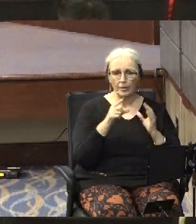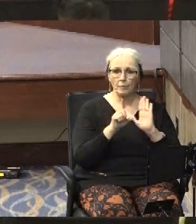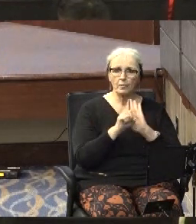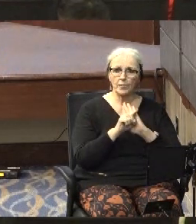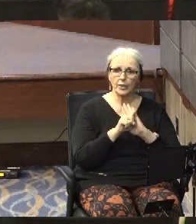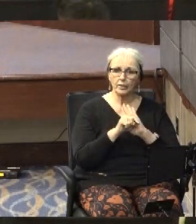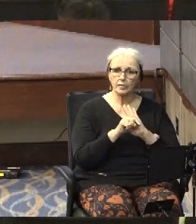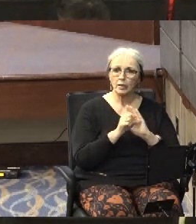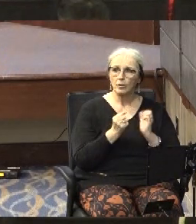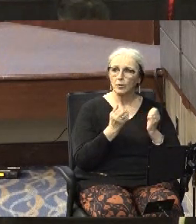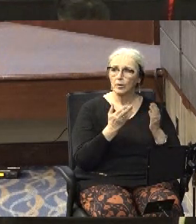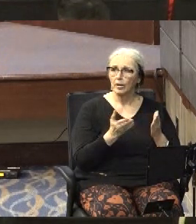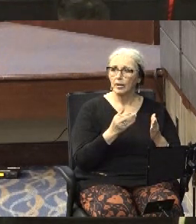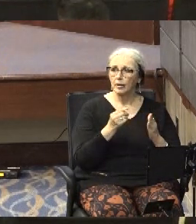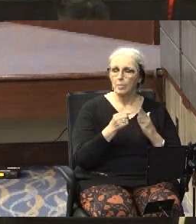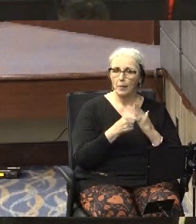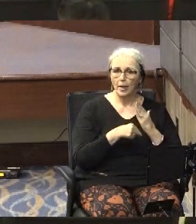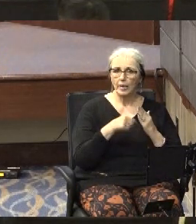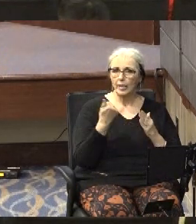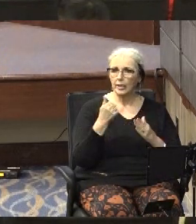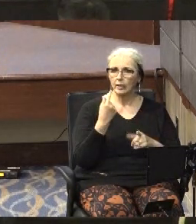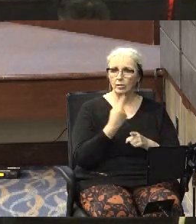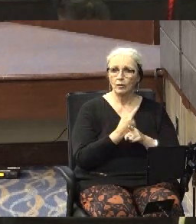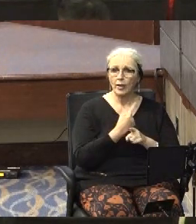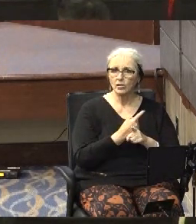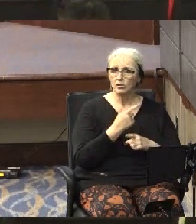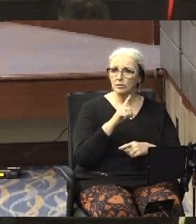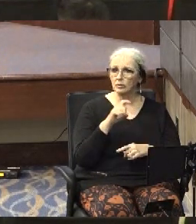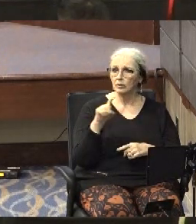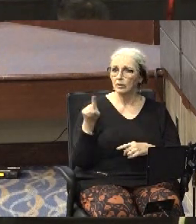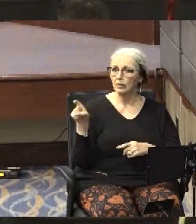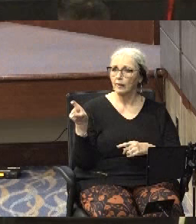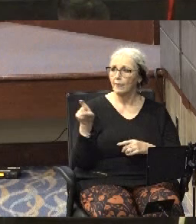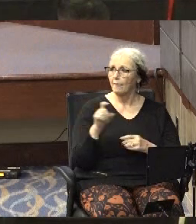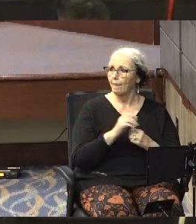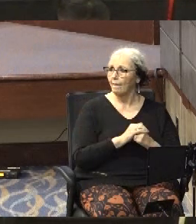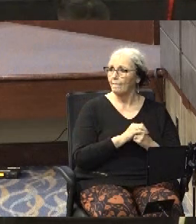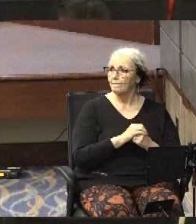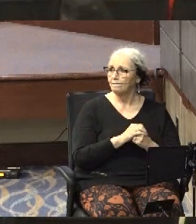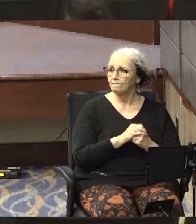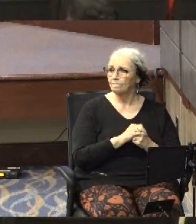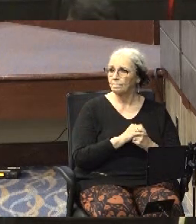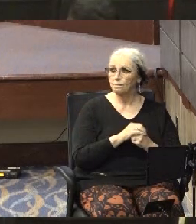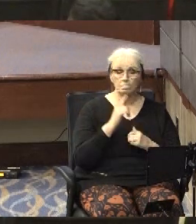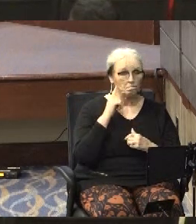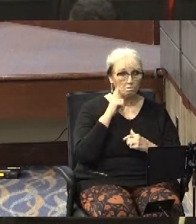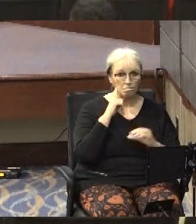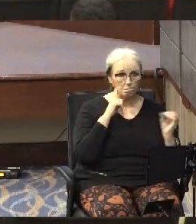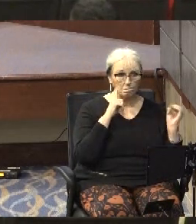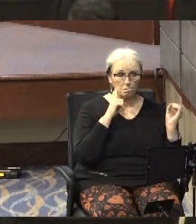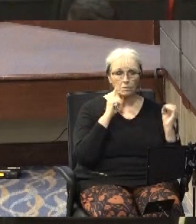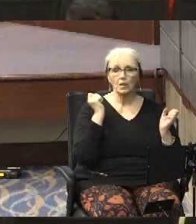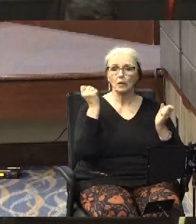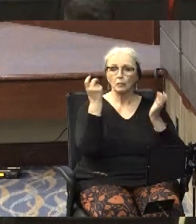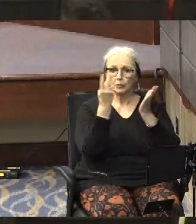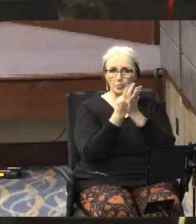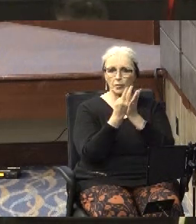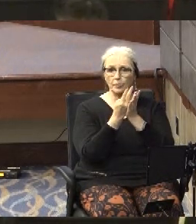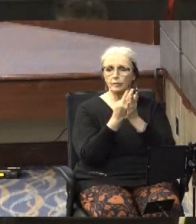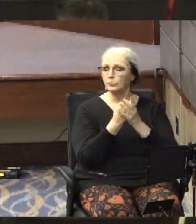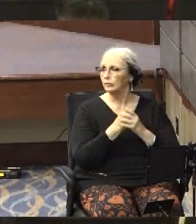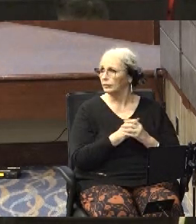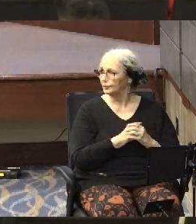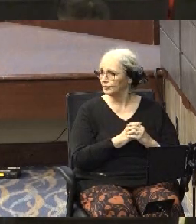provided in your meeting packet. Are there any corrections at this time? No. All right, hearing none, the minutes stand approved as submitted